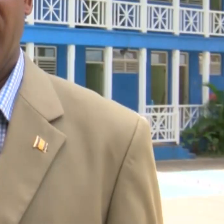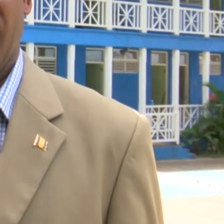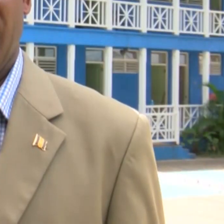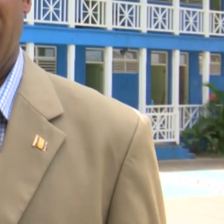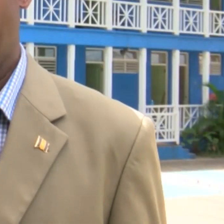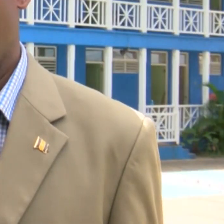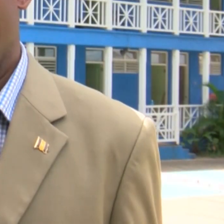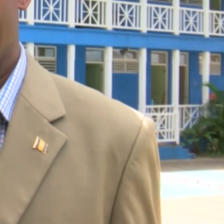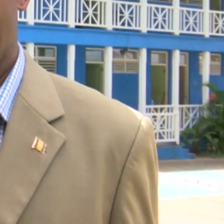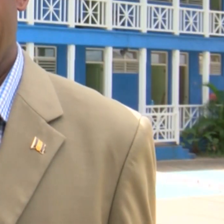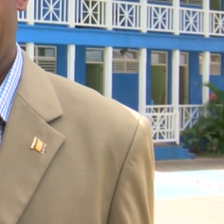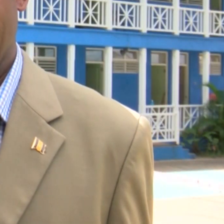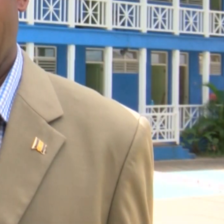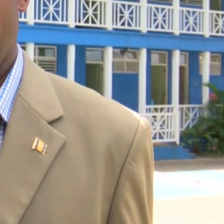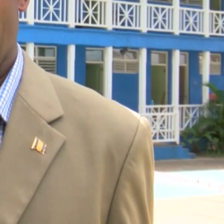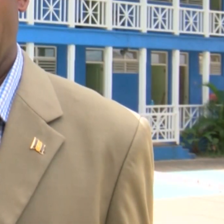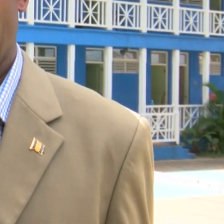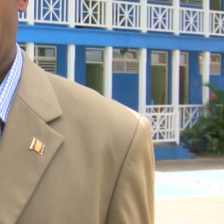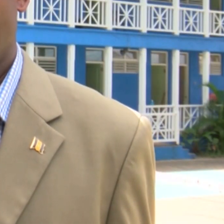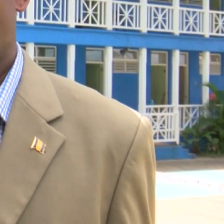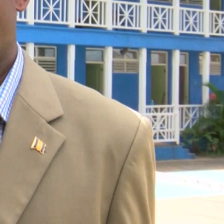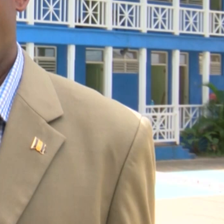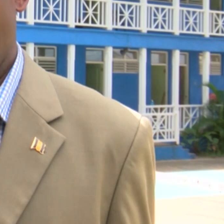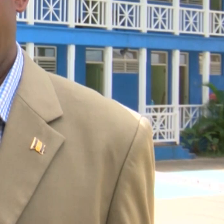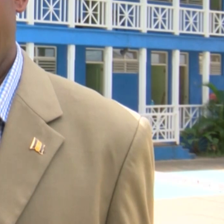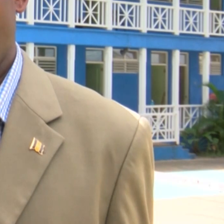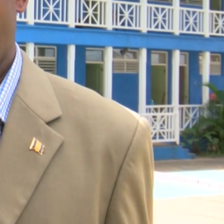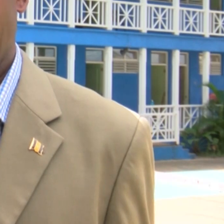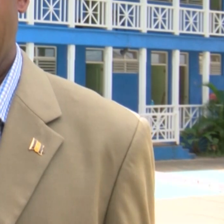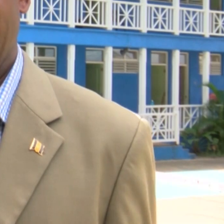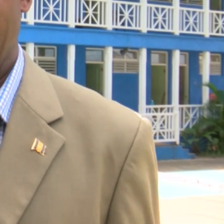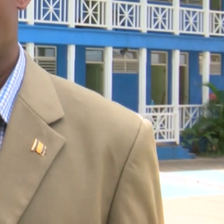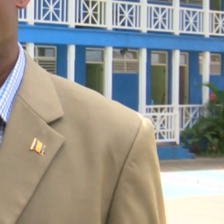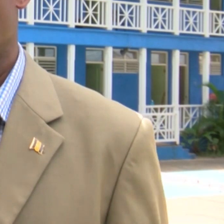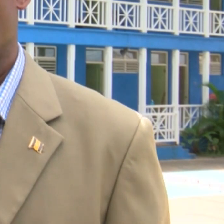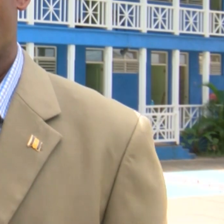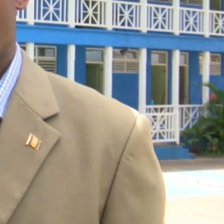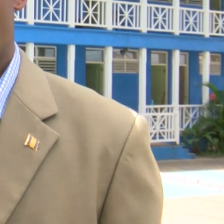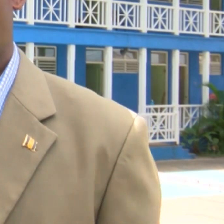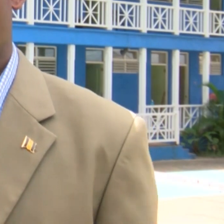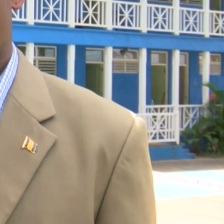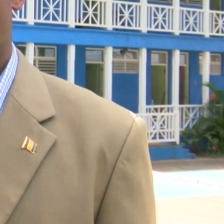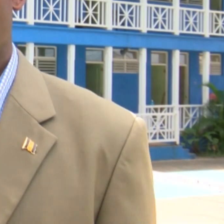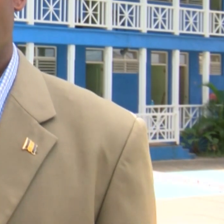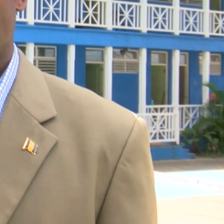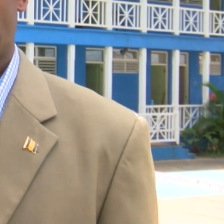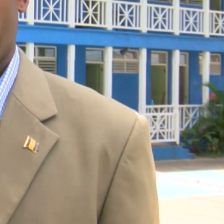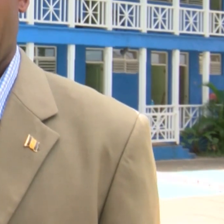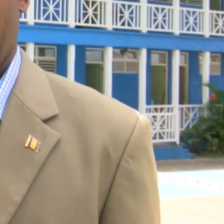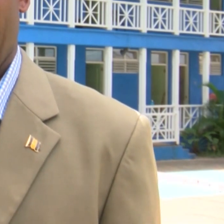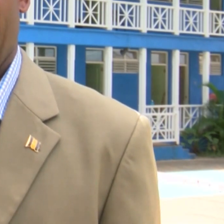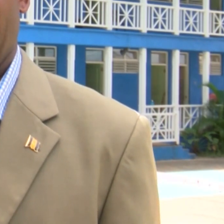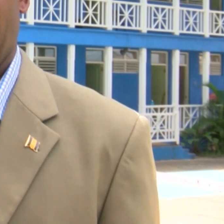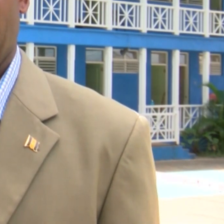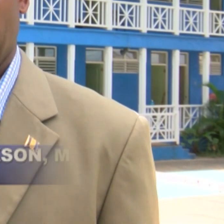alarms, make all fire security issues a priority,